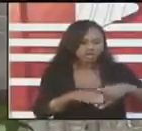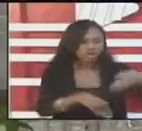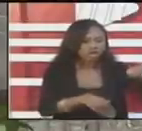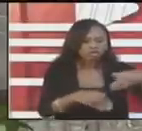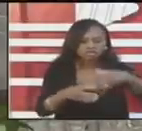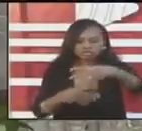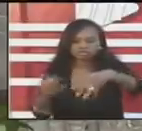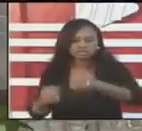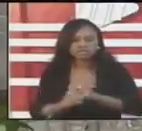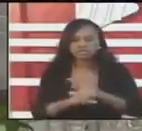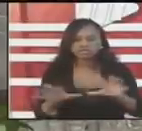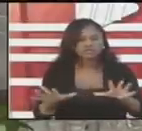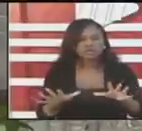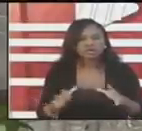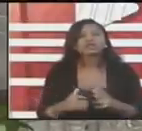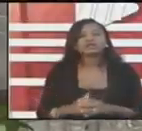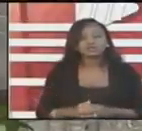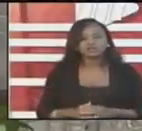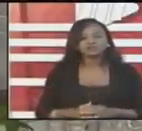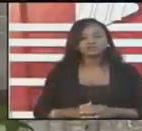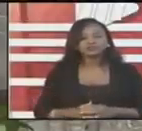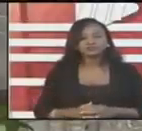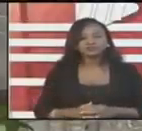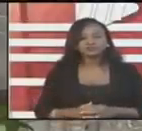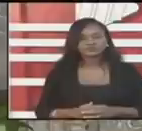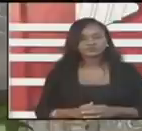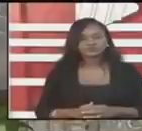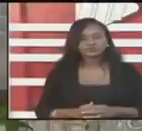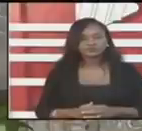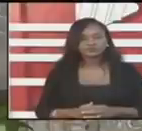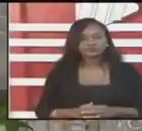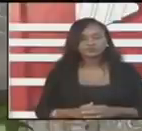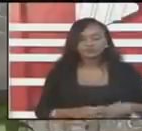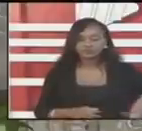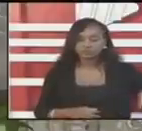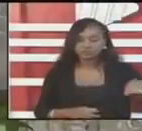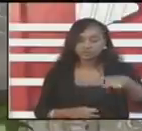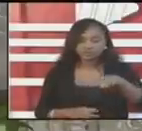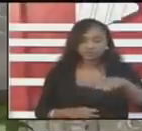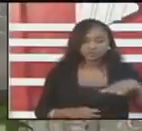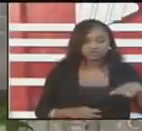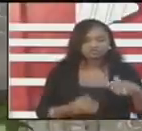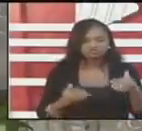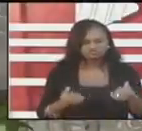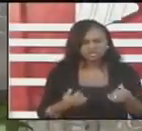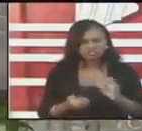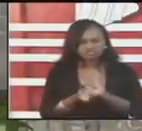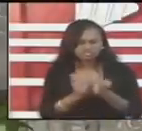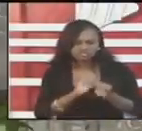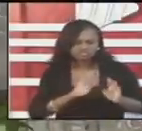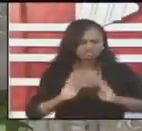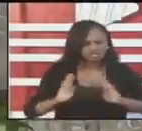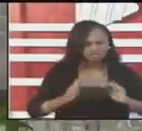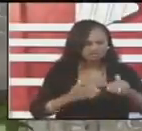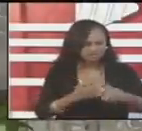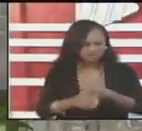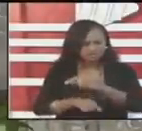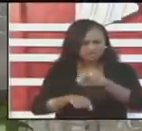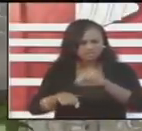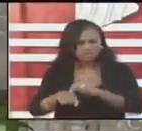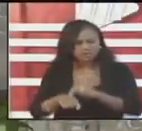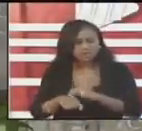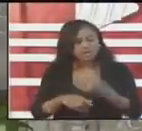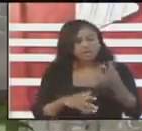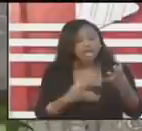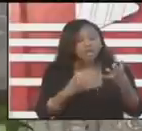out of this, alive and healthy. And for those adjusting to our new normal as the country reopens, I wish